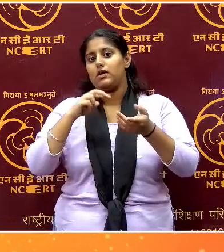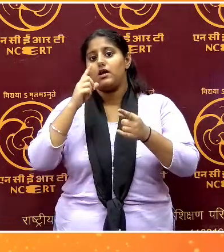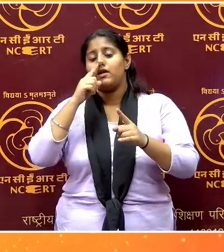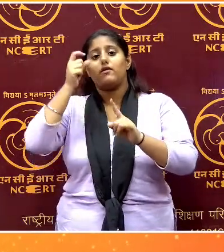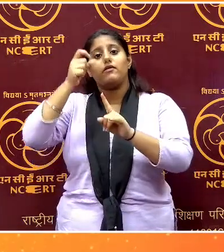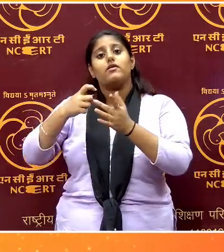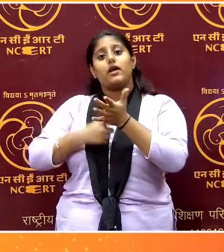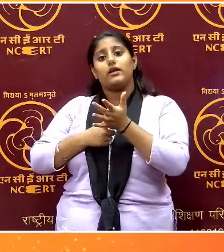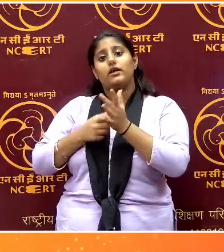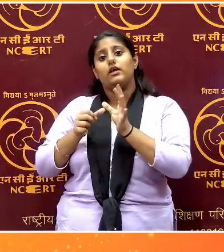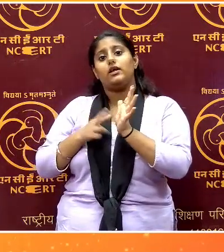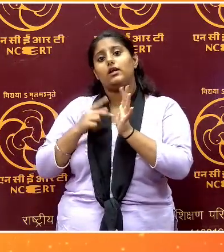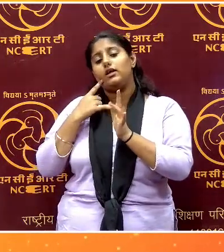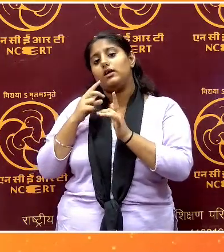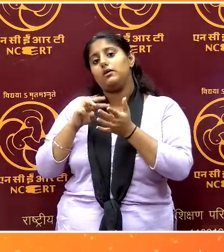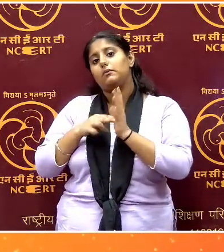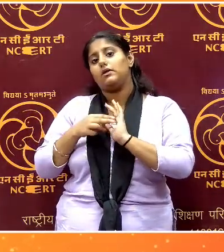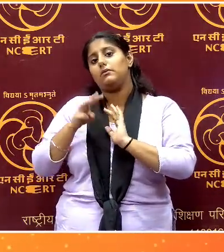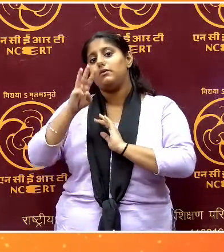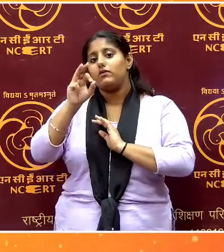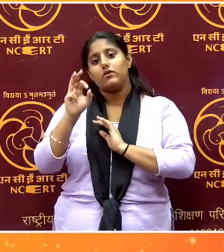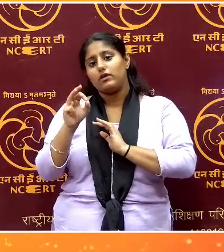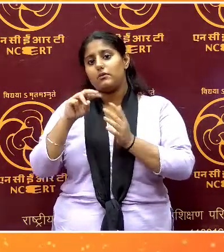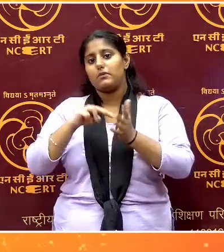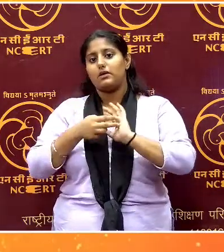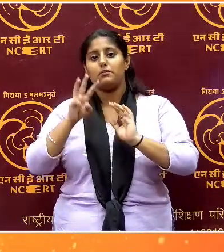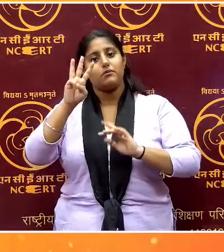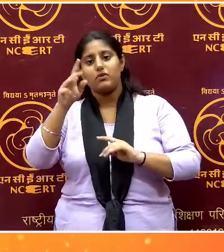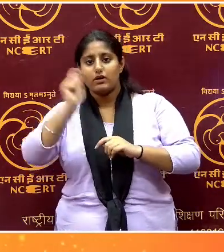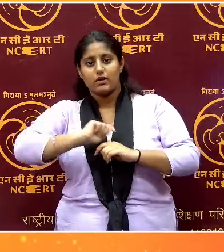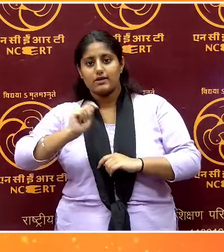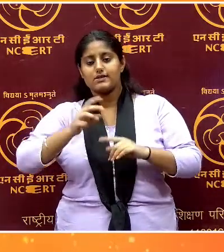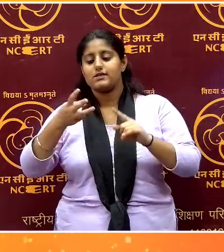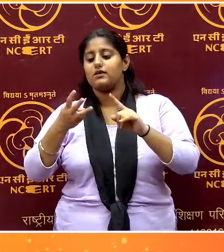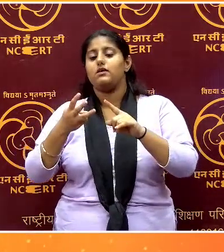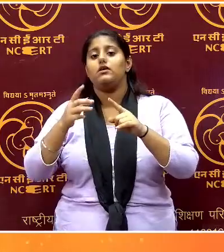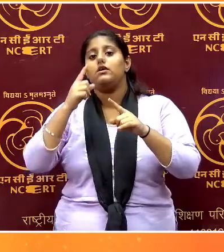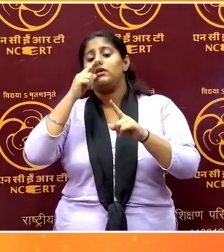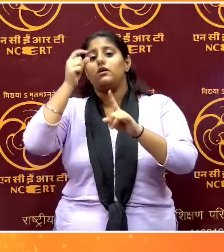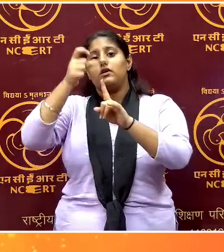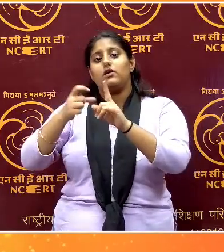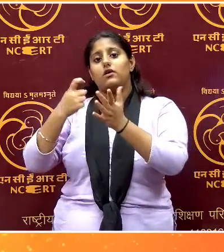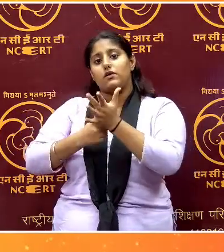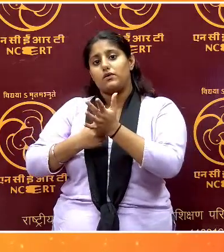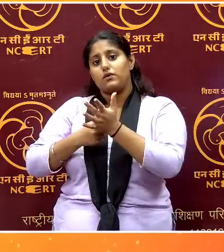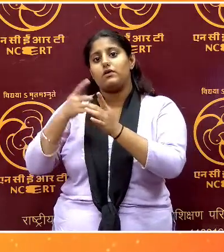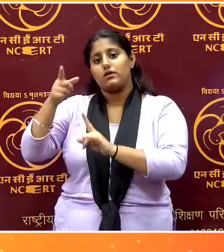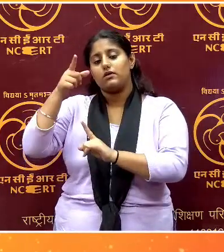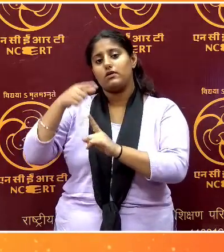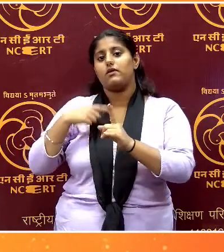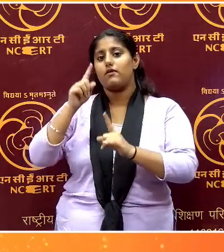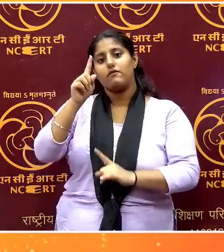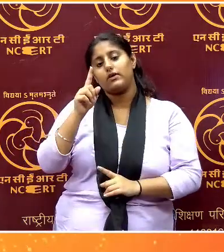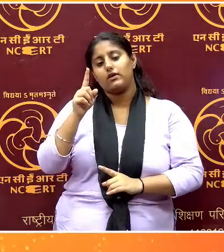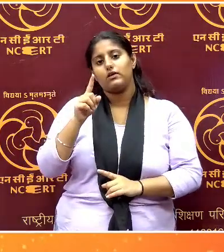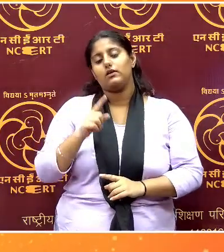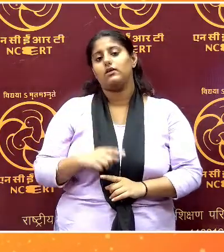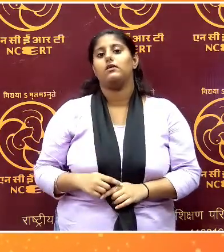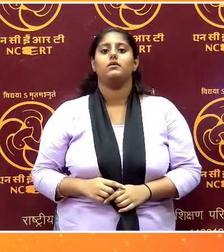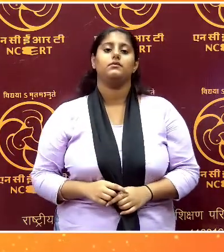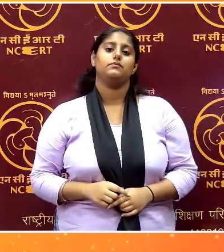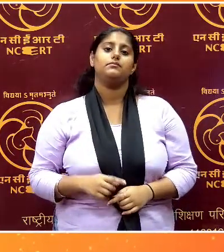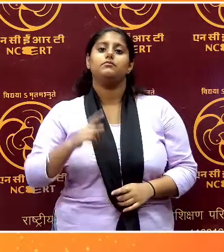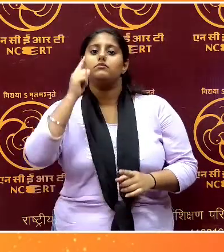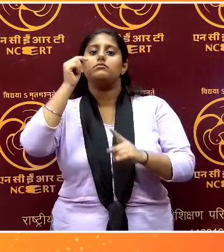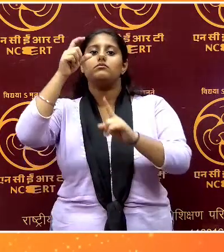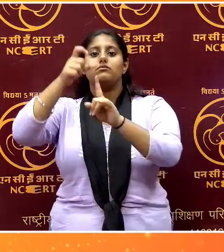there will be 300 300. means 3 kites. And what about Ruxana? 100 Just and one 1 kite. Okay. And Jasmeet? It will